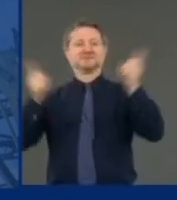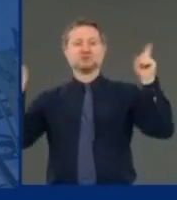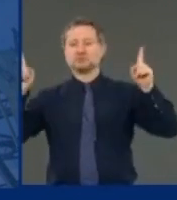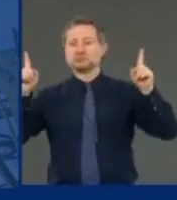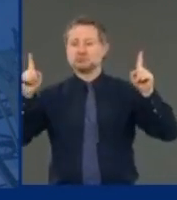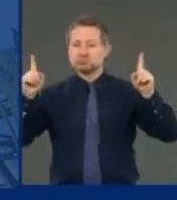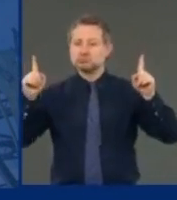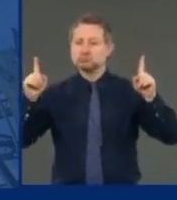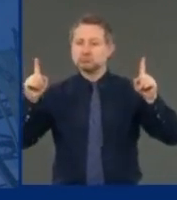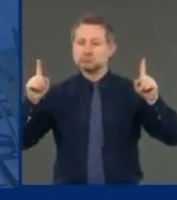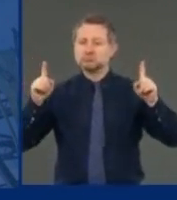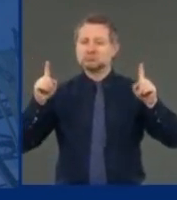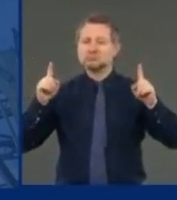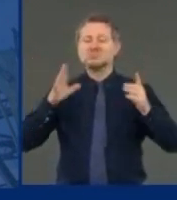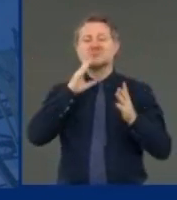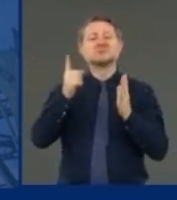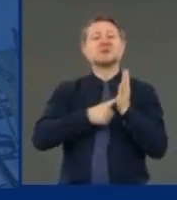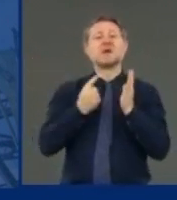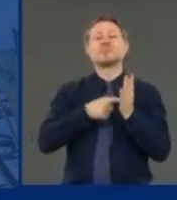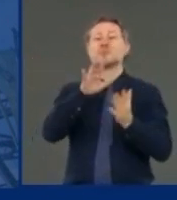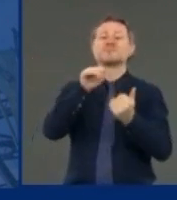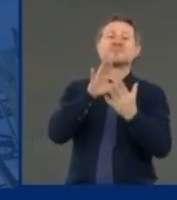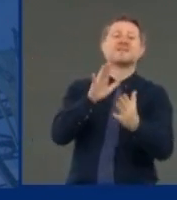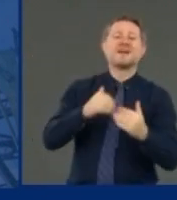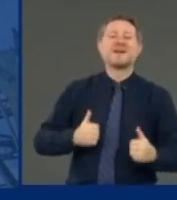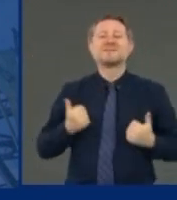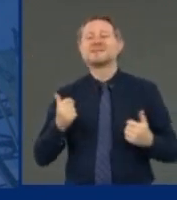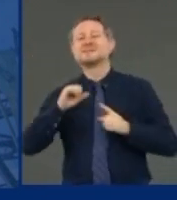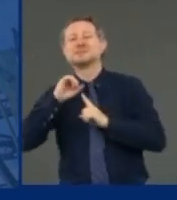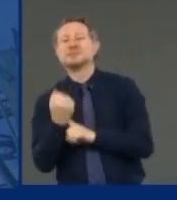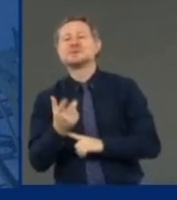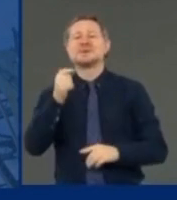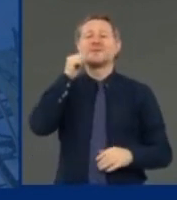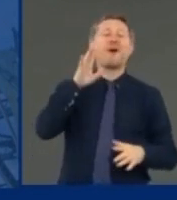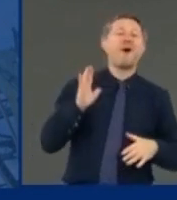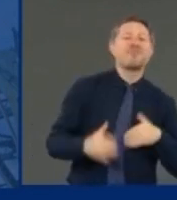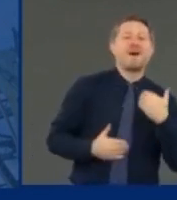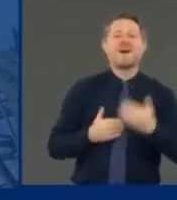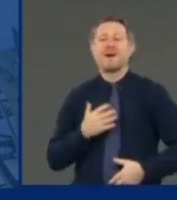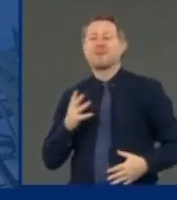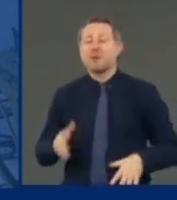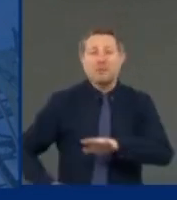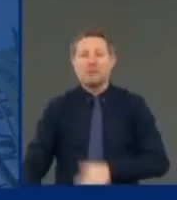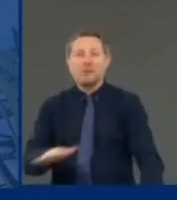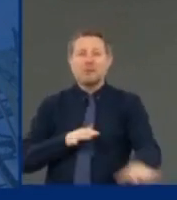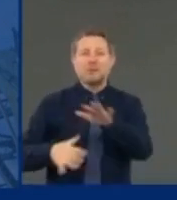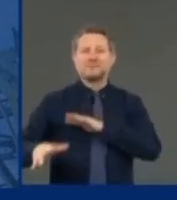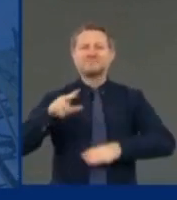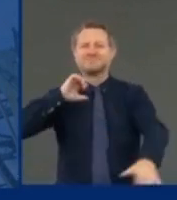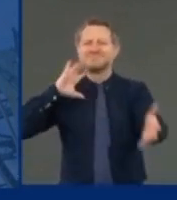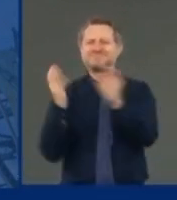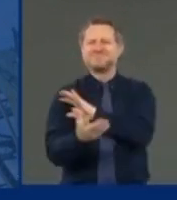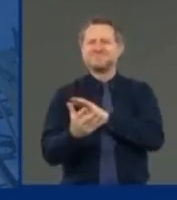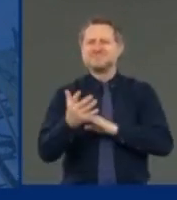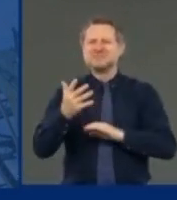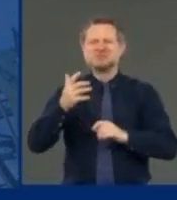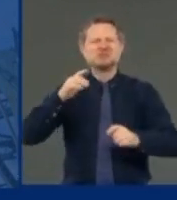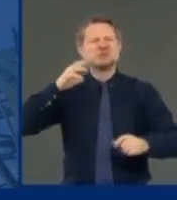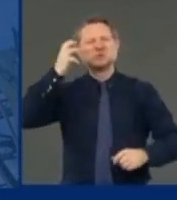There are situations in life that can happen on a moment's notice and change the